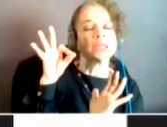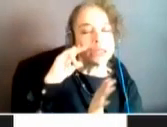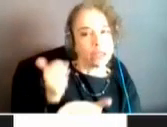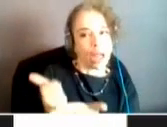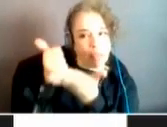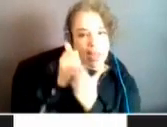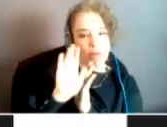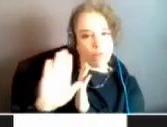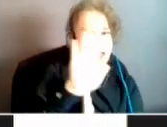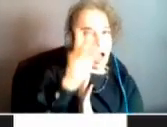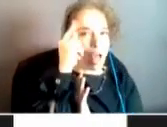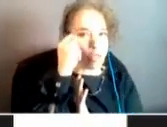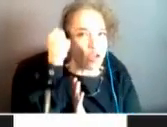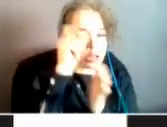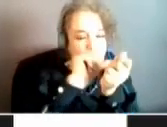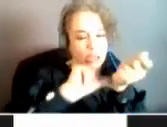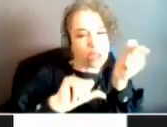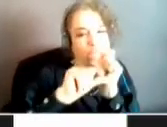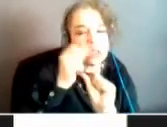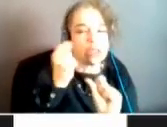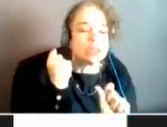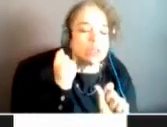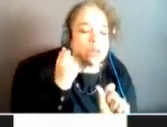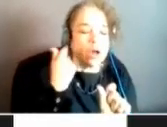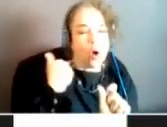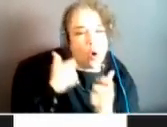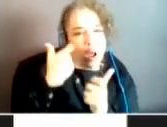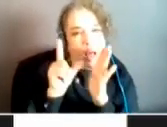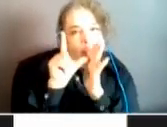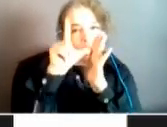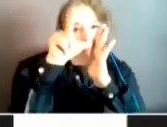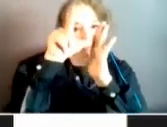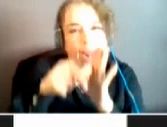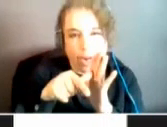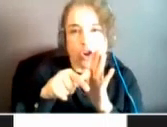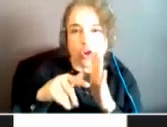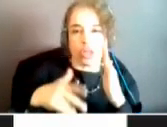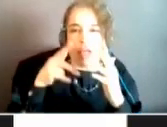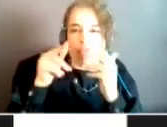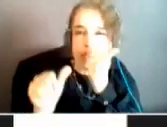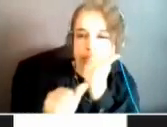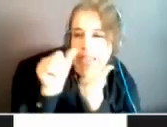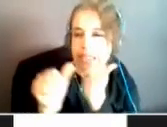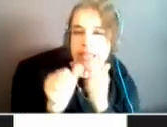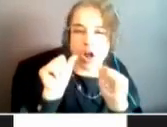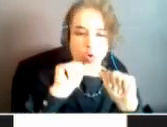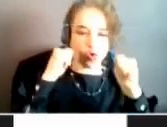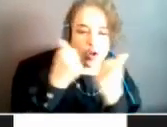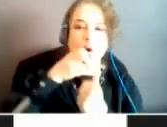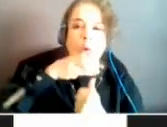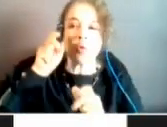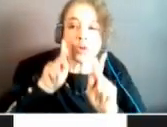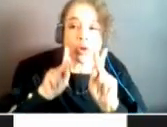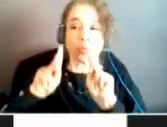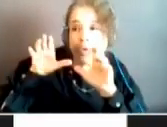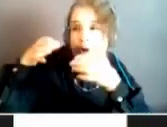helpful about his theory of suicide is because when we look later about the risk factors associated with older people